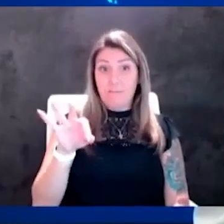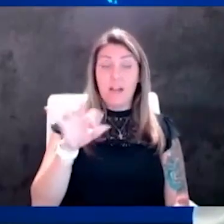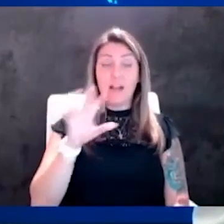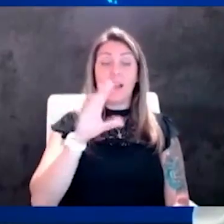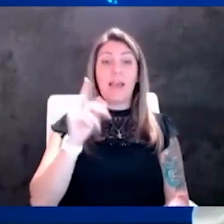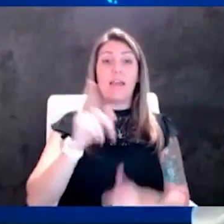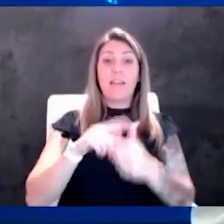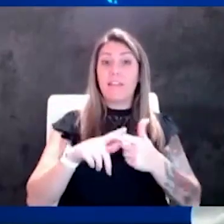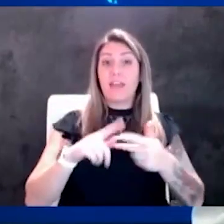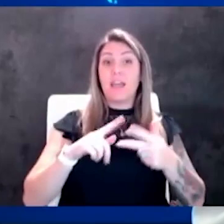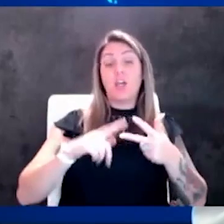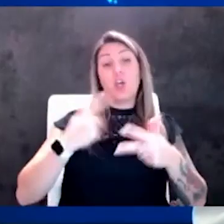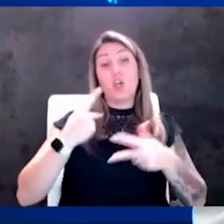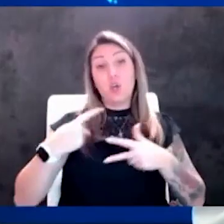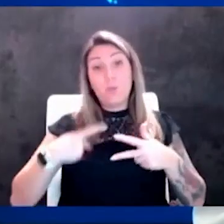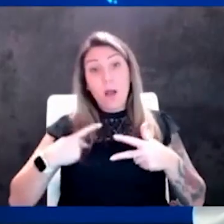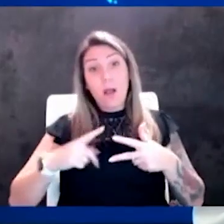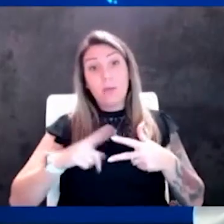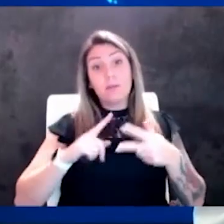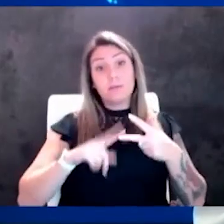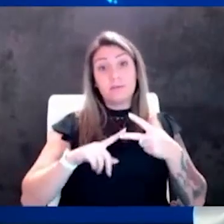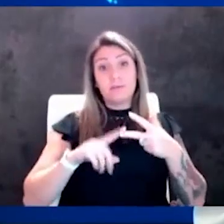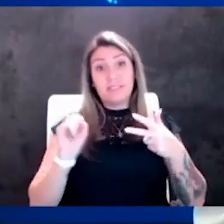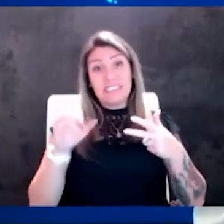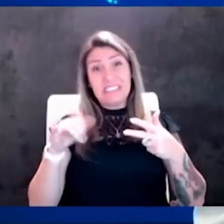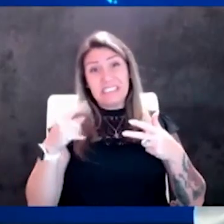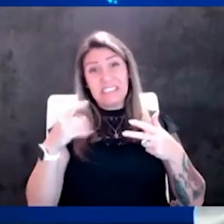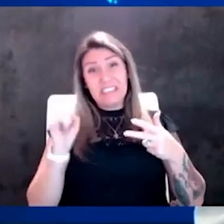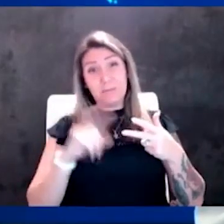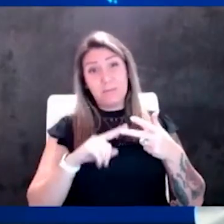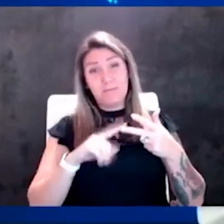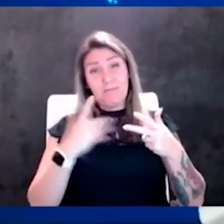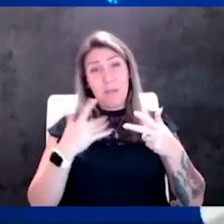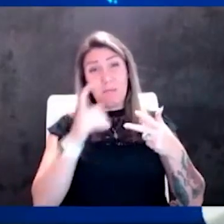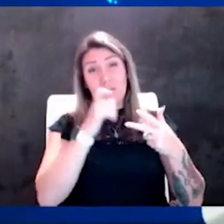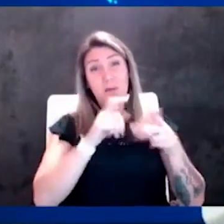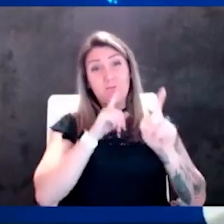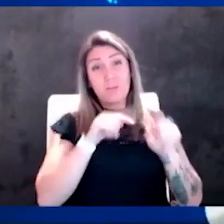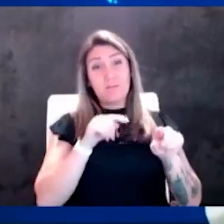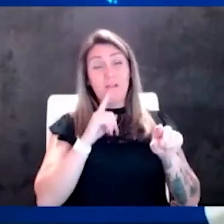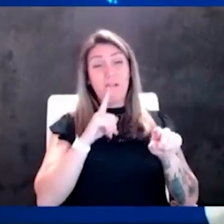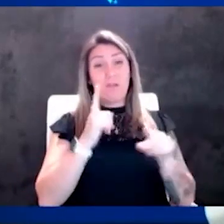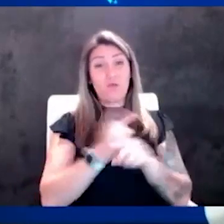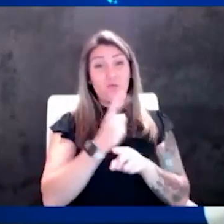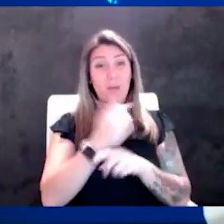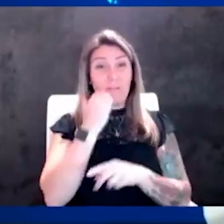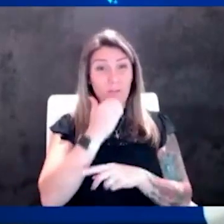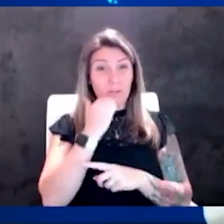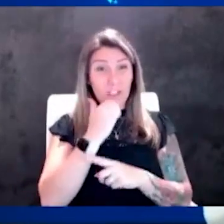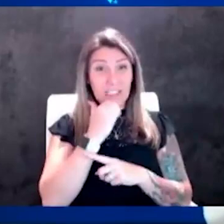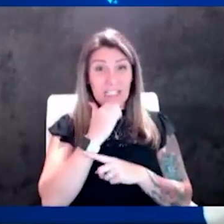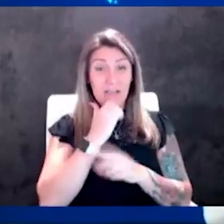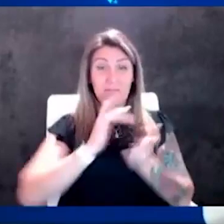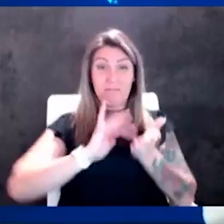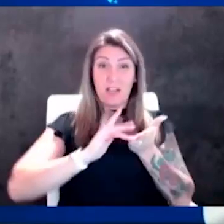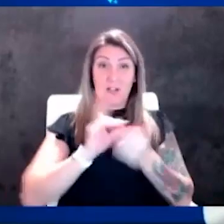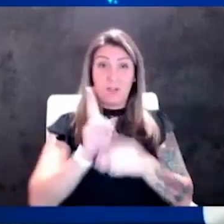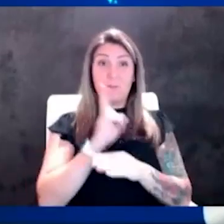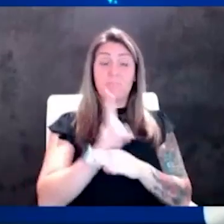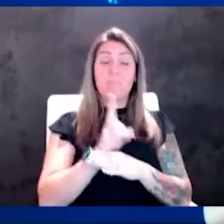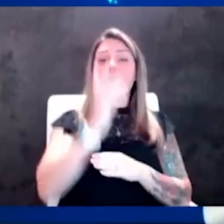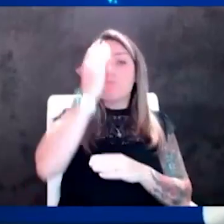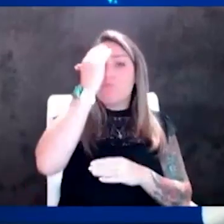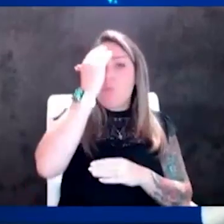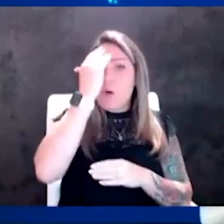come along may not respond to the routine antibiotics we use. So beware, be safe, don't be